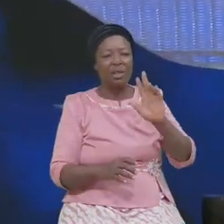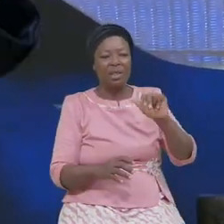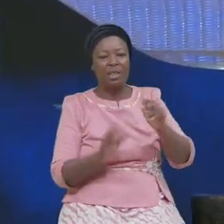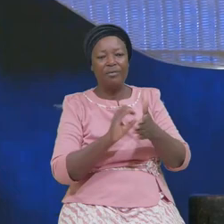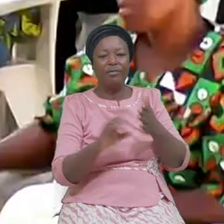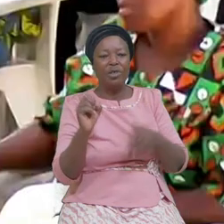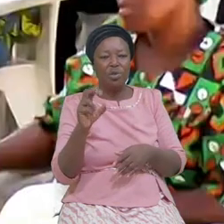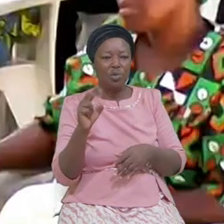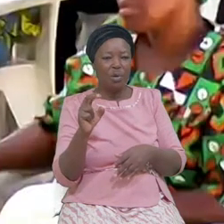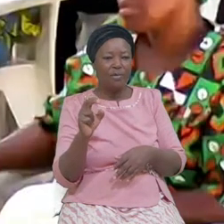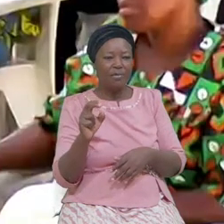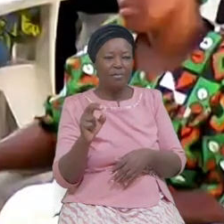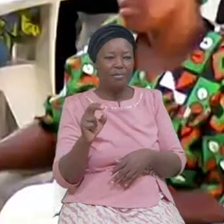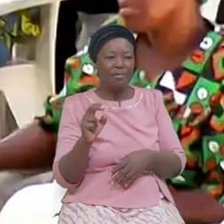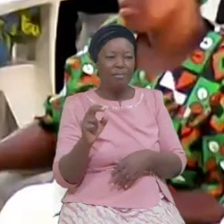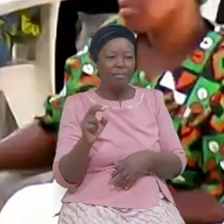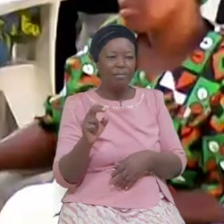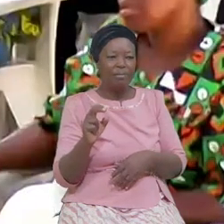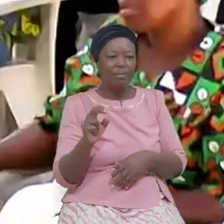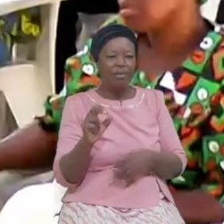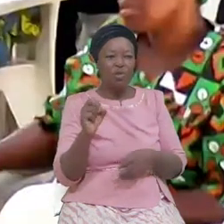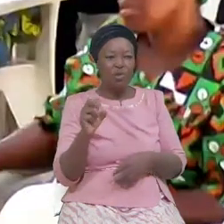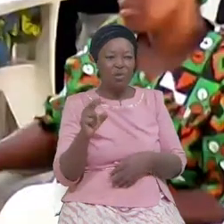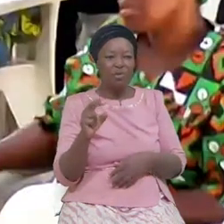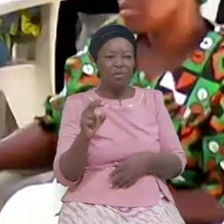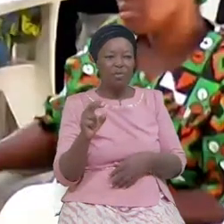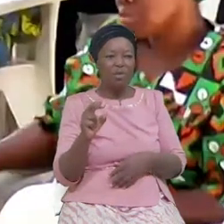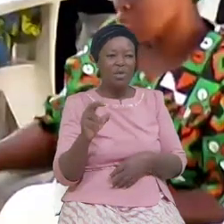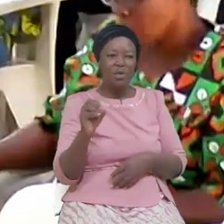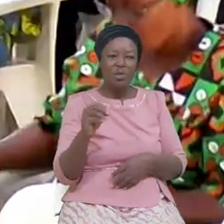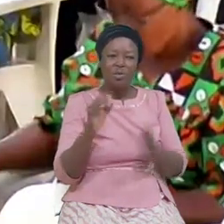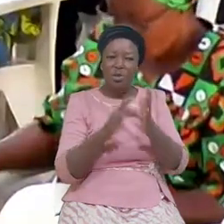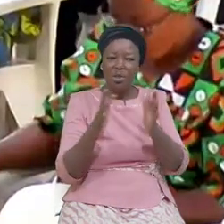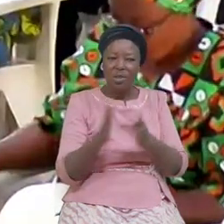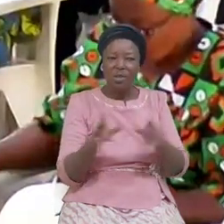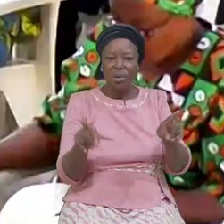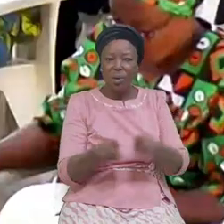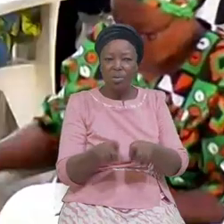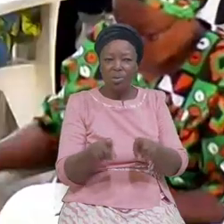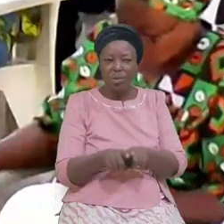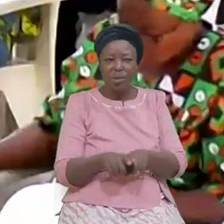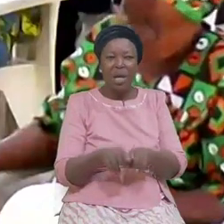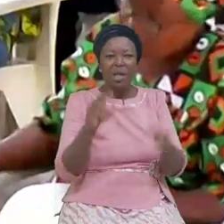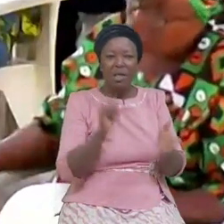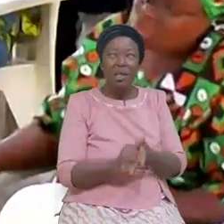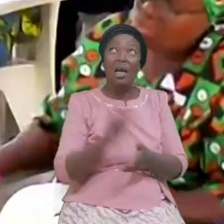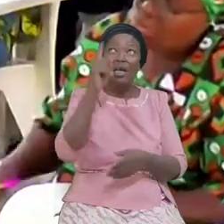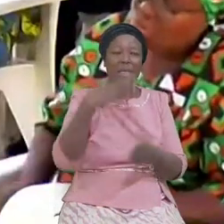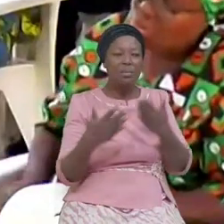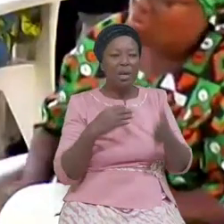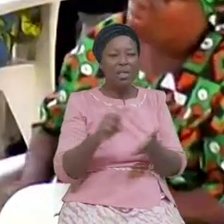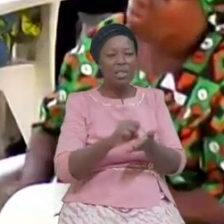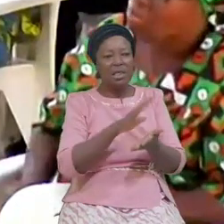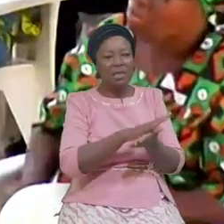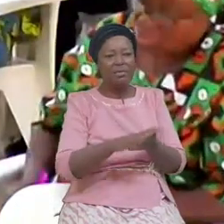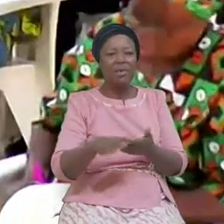12. In chapter 13, verse 12, wherefore Jesus also, that he might sanctify